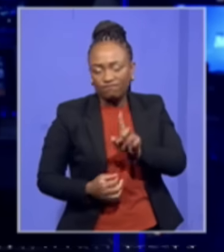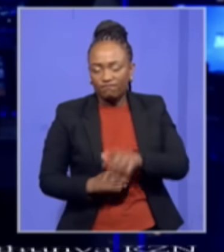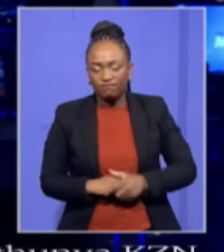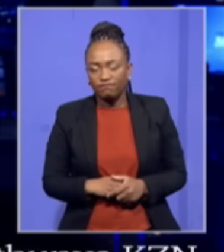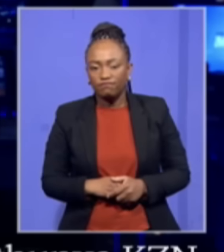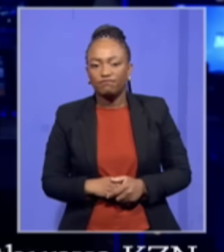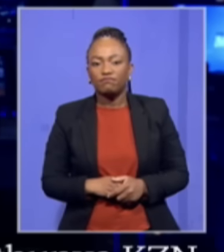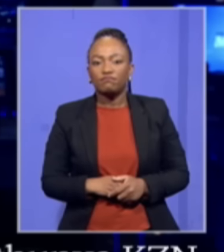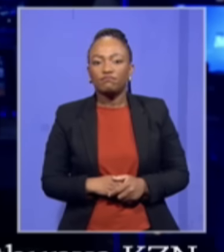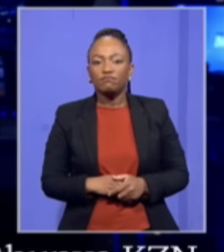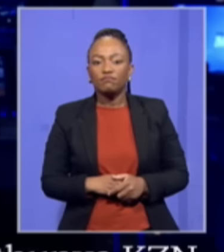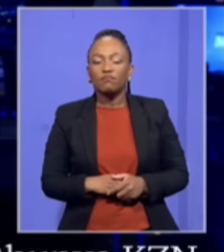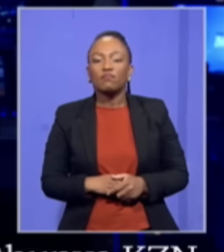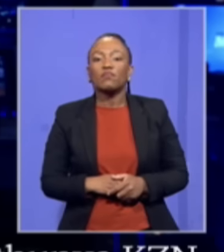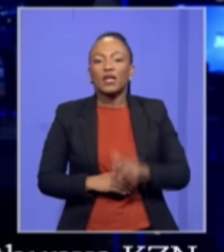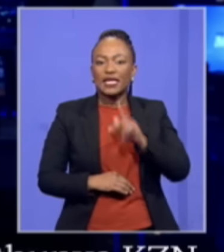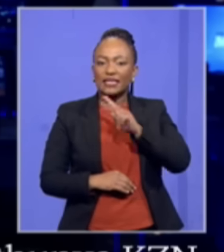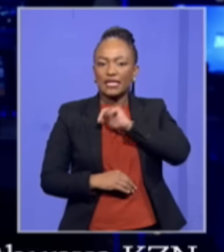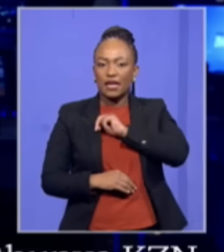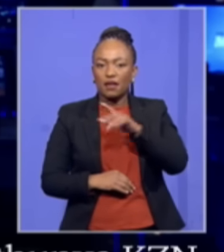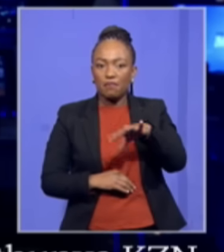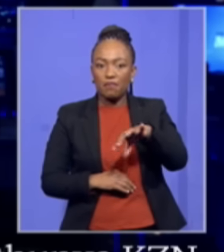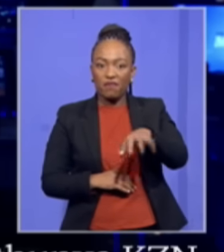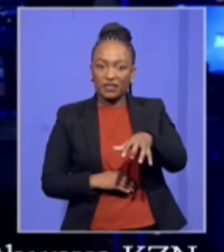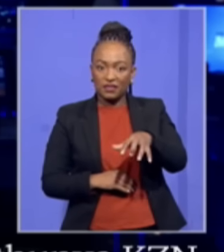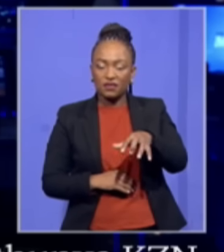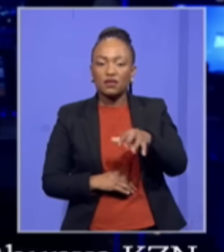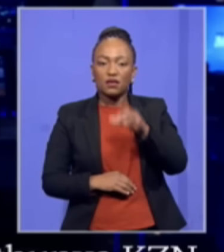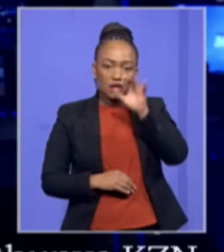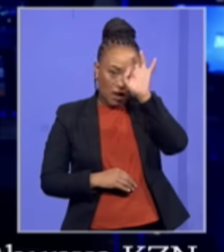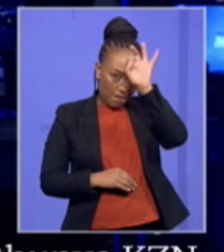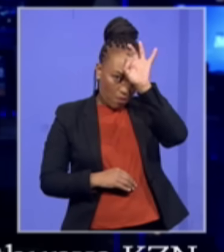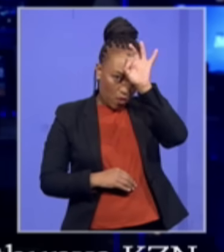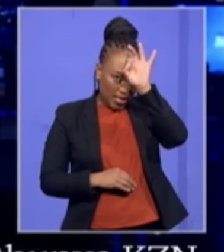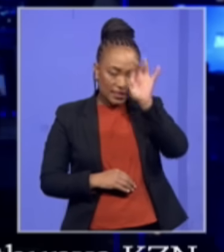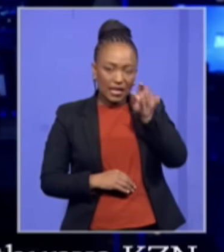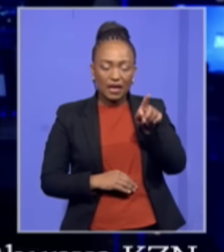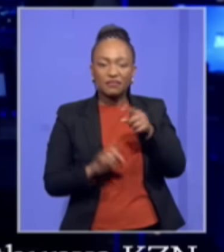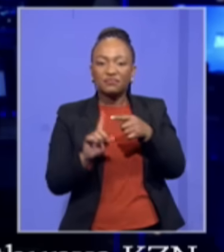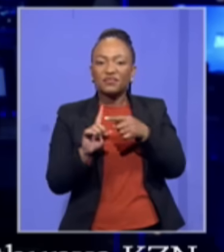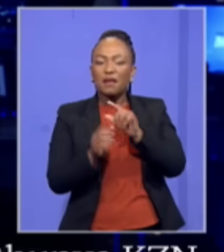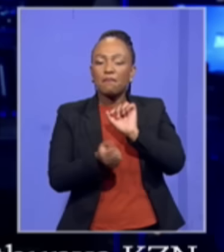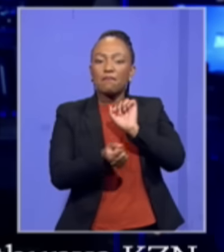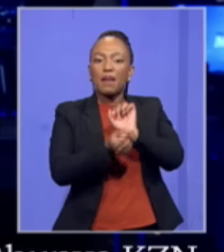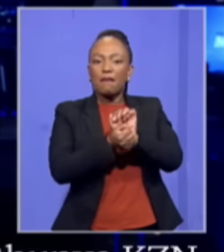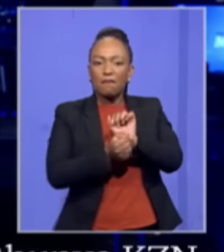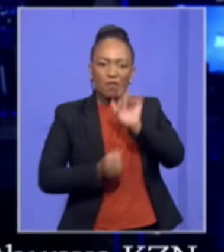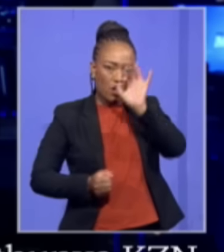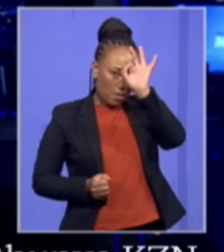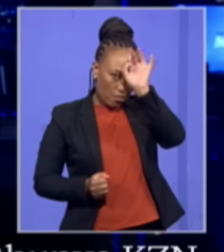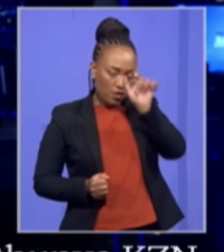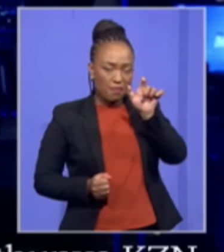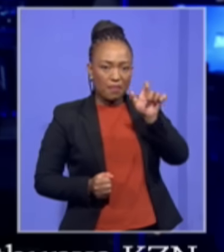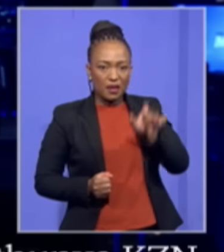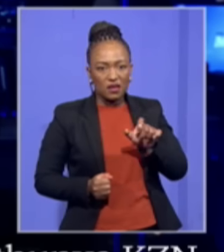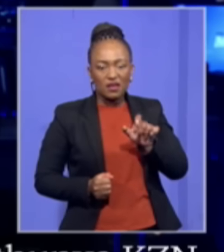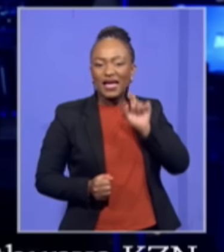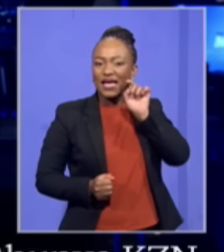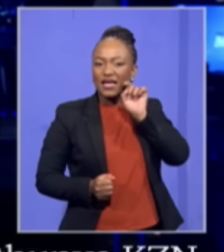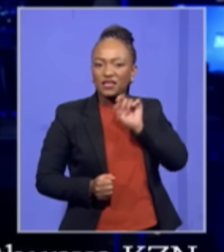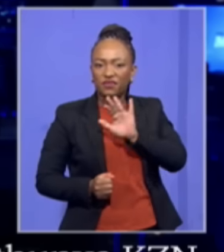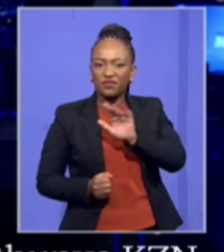Hare ya provinsi ya KwaZulu-Natal re fumana hore sepolesa sa provinsi ena se tshwere le polisa la Lefokisi le dilemo di 50 a motsomong